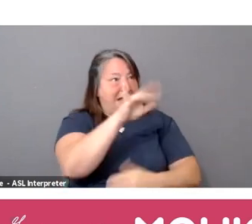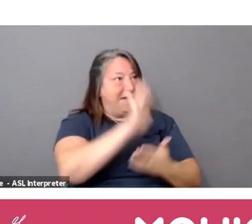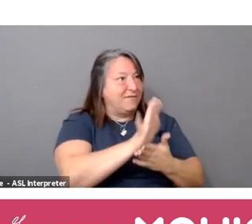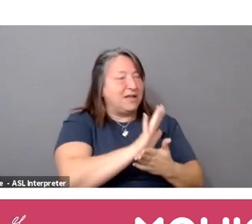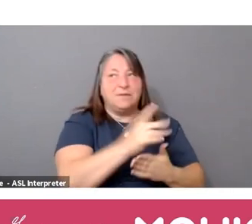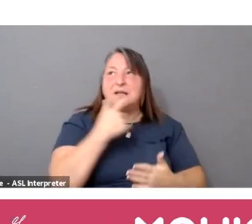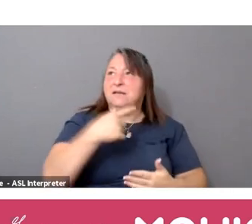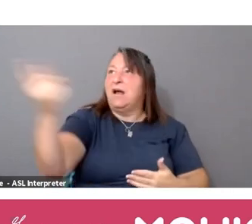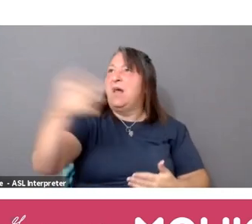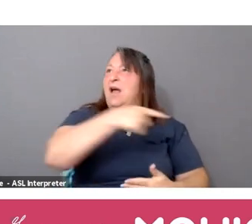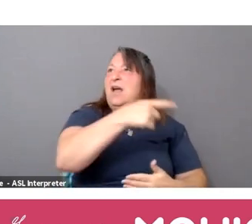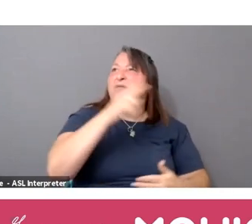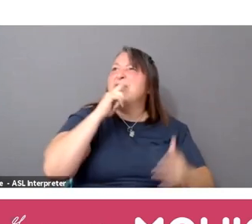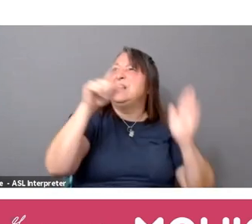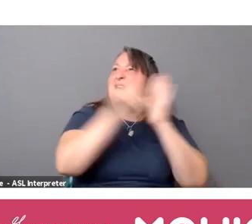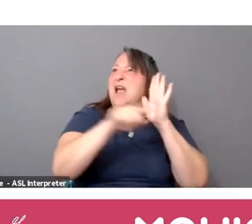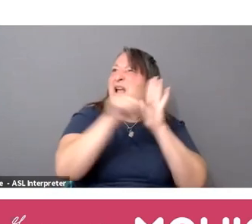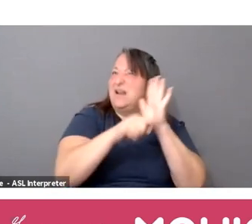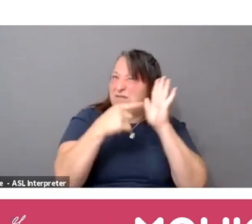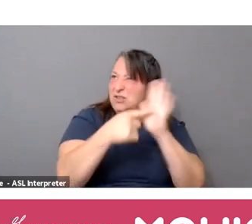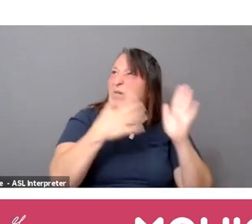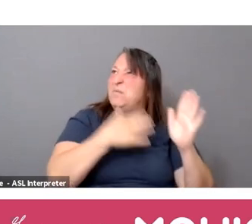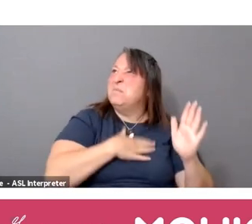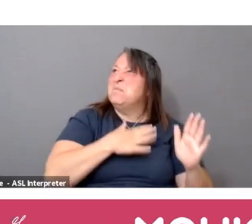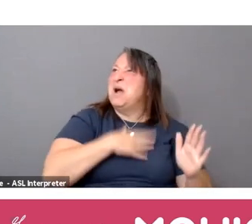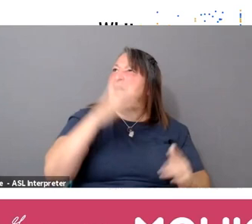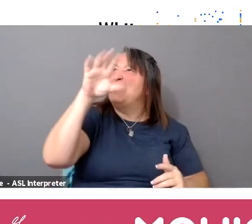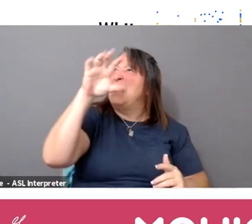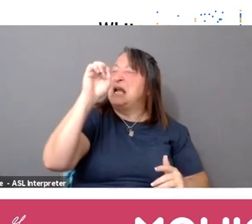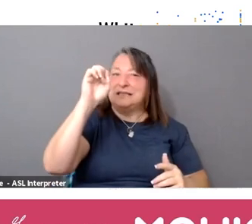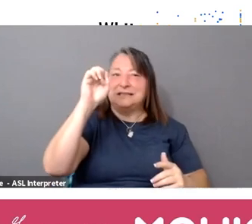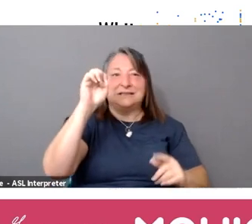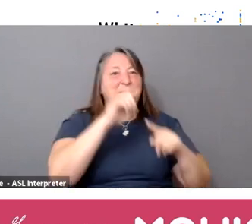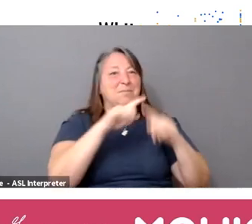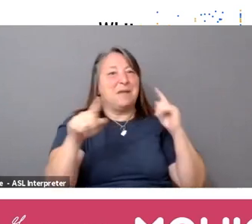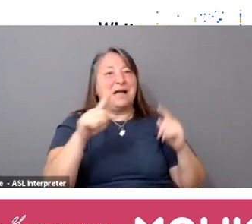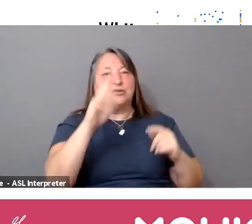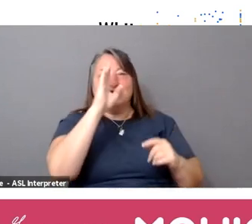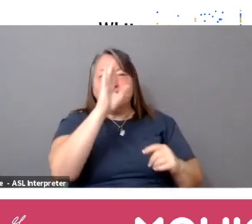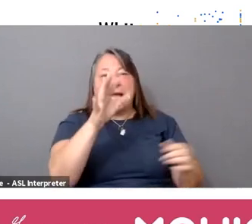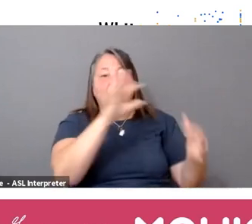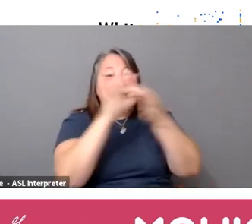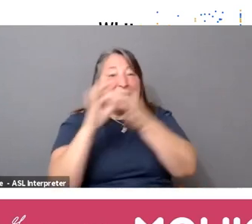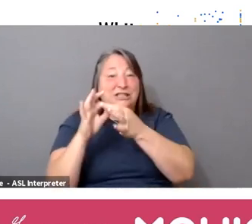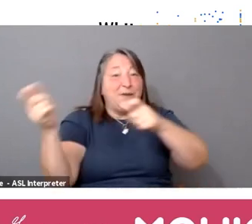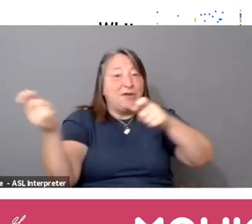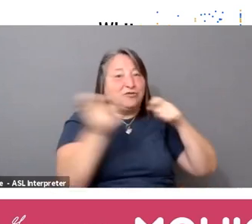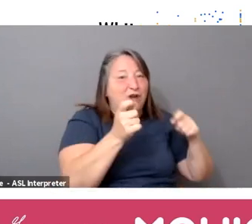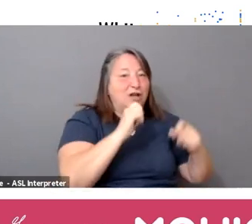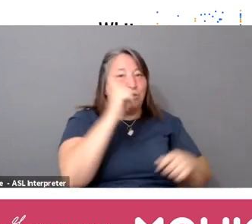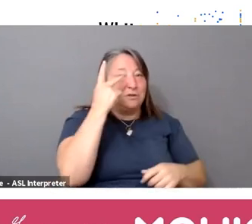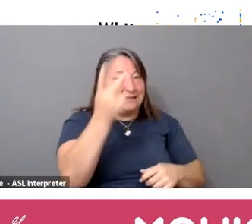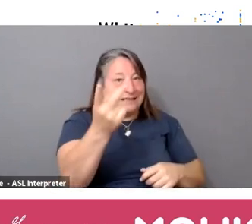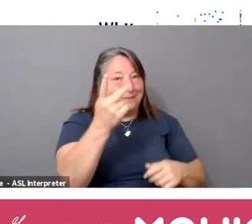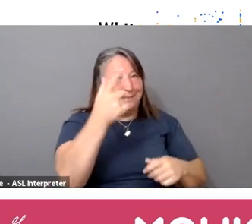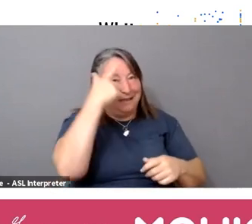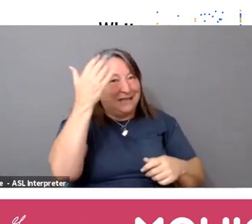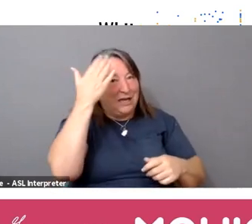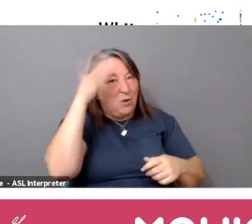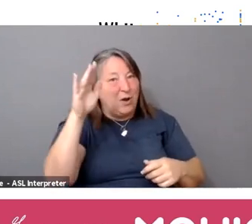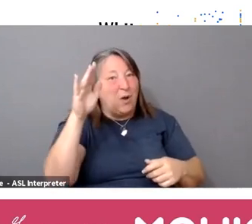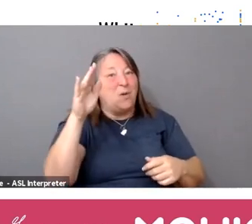but we actually don't, we don't find a direct relationship there. What we do find though, is